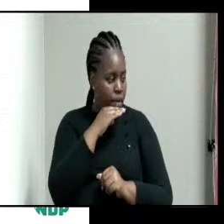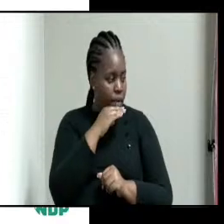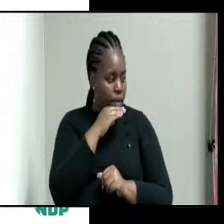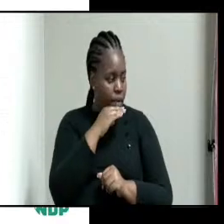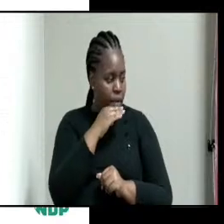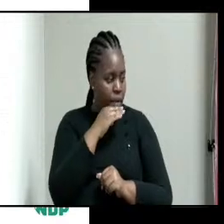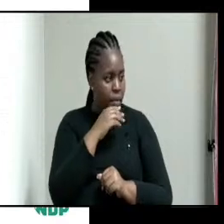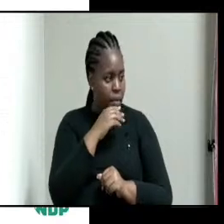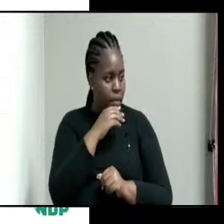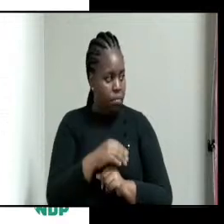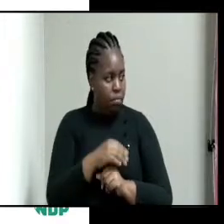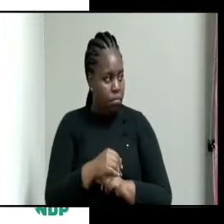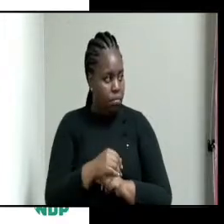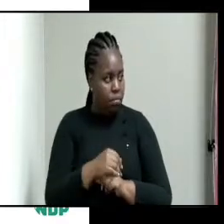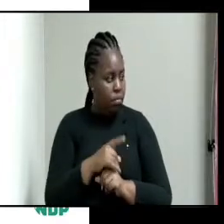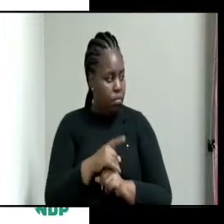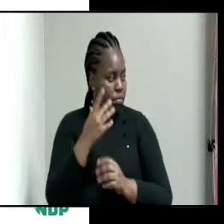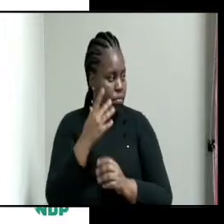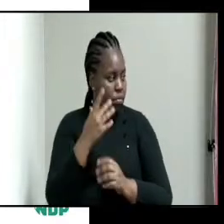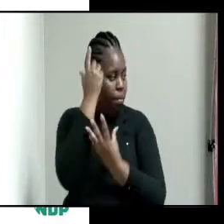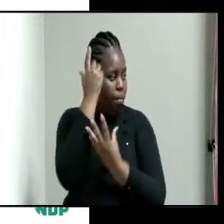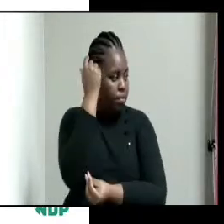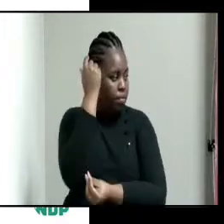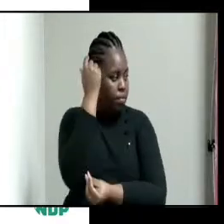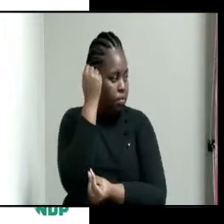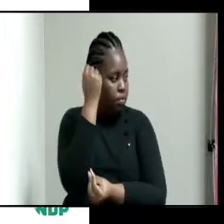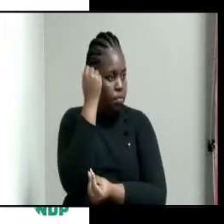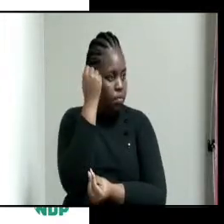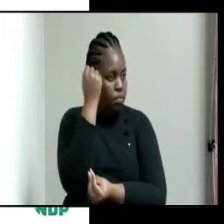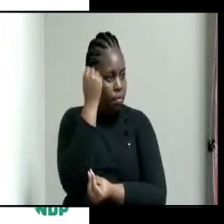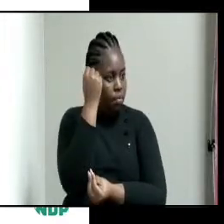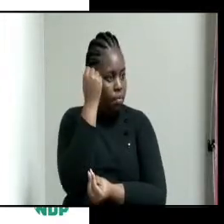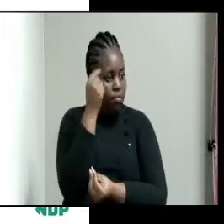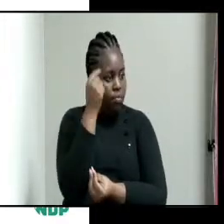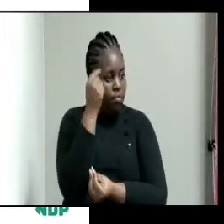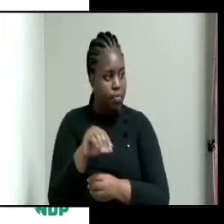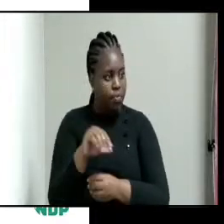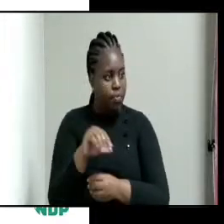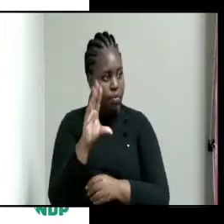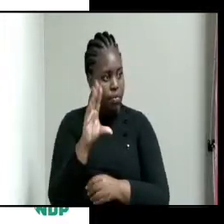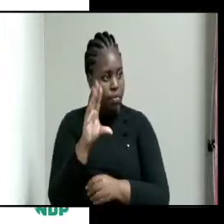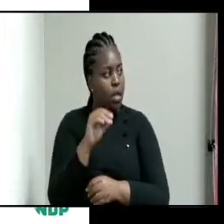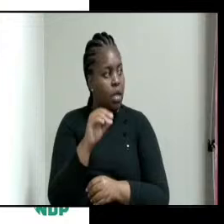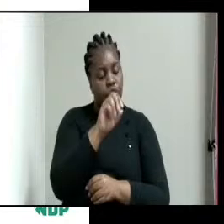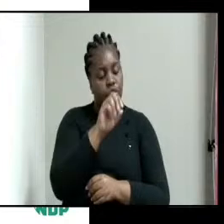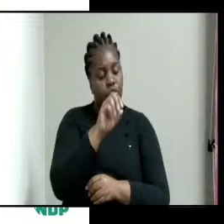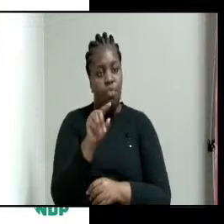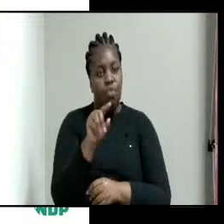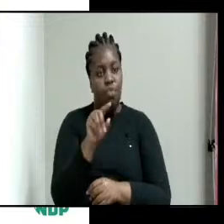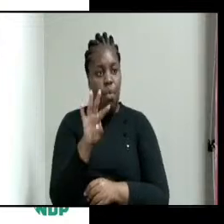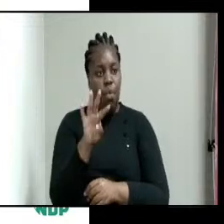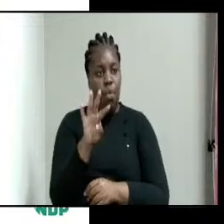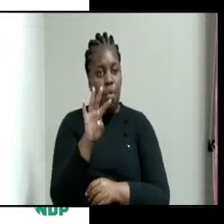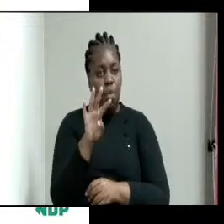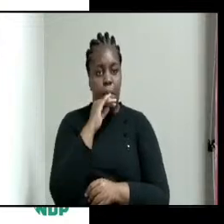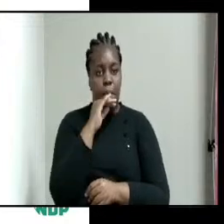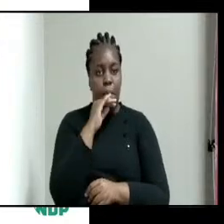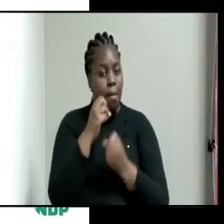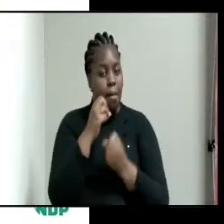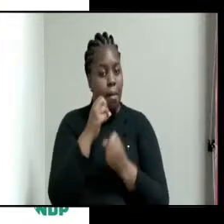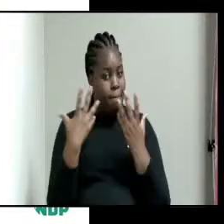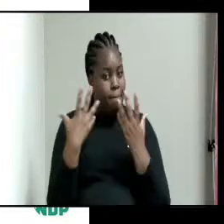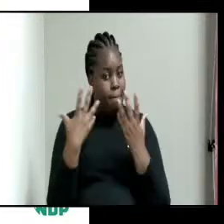contributing to the poverty situation of the children in South Africa. For 0 to 4 years, the major